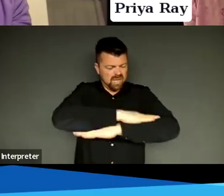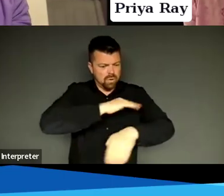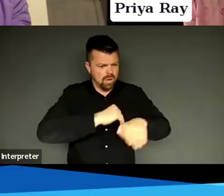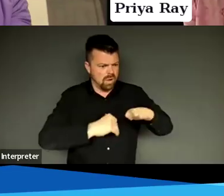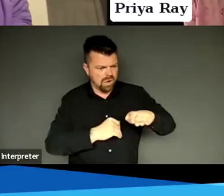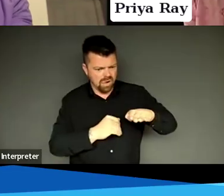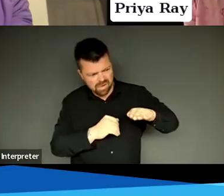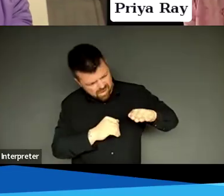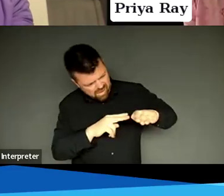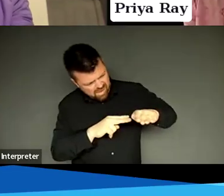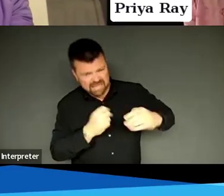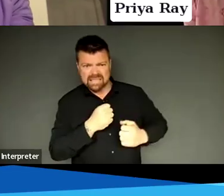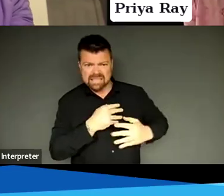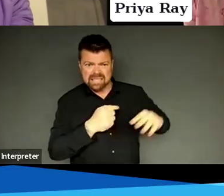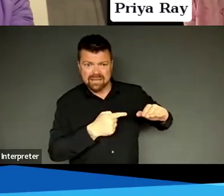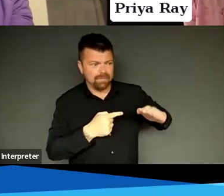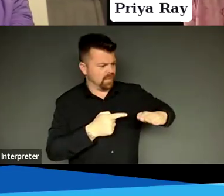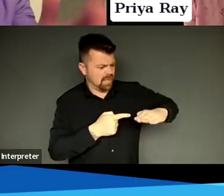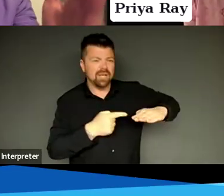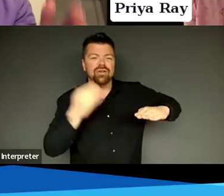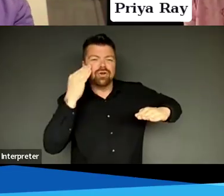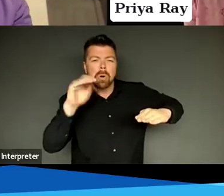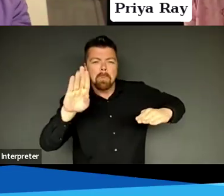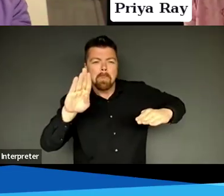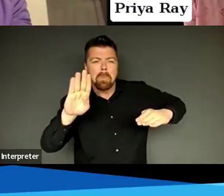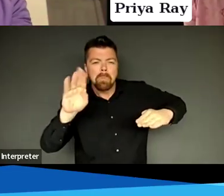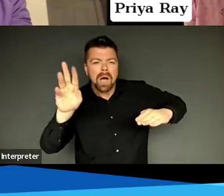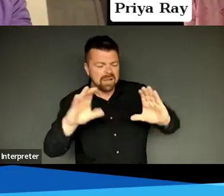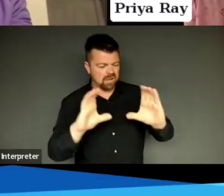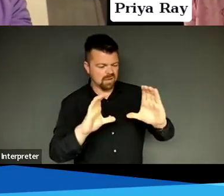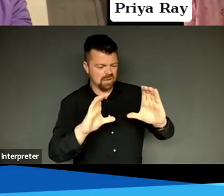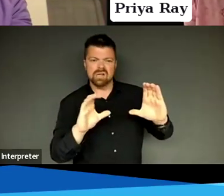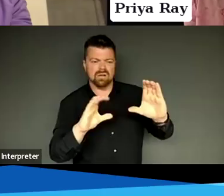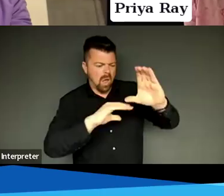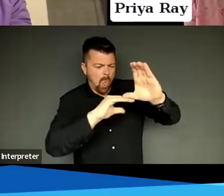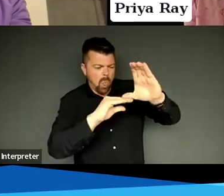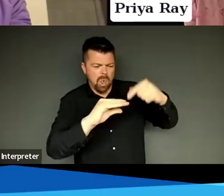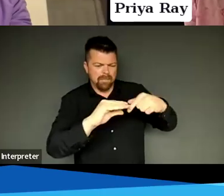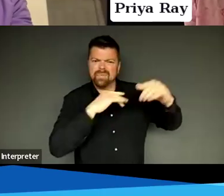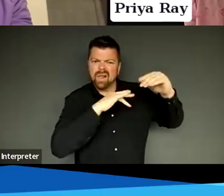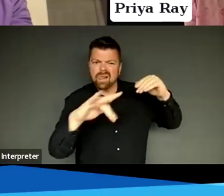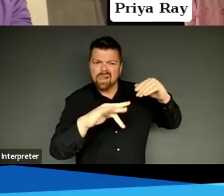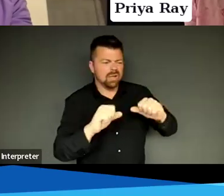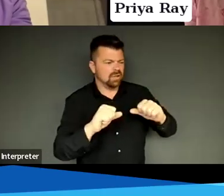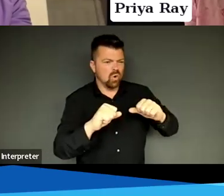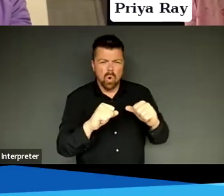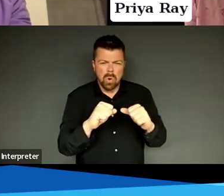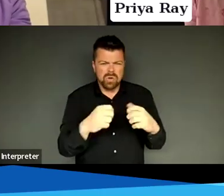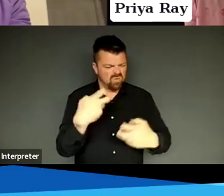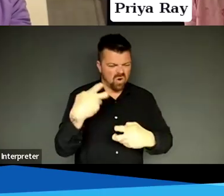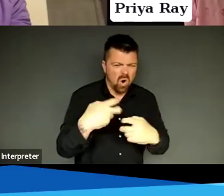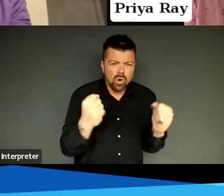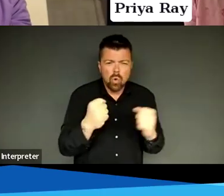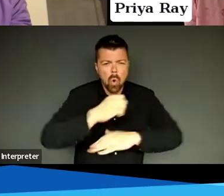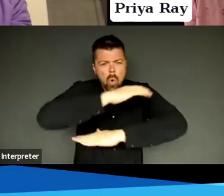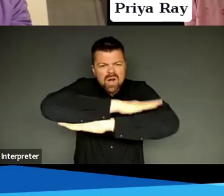no cushion under the part where your butt goes. So you sitting on this hard, cold table, possibly maybe